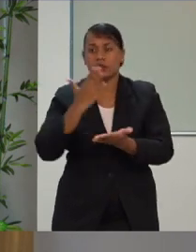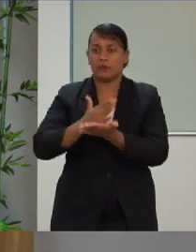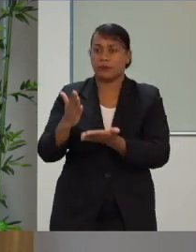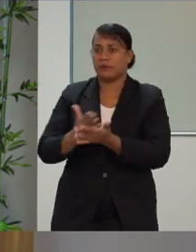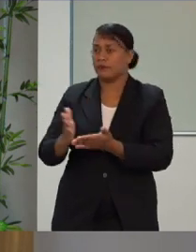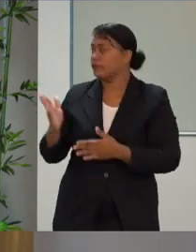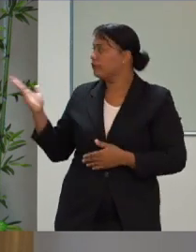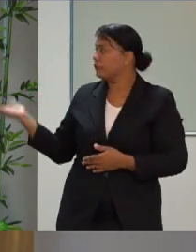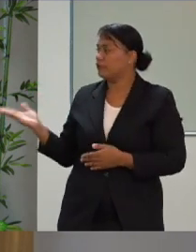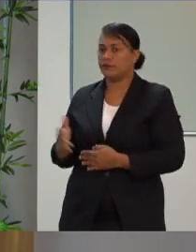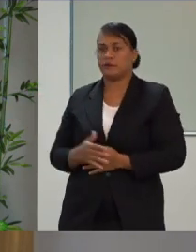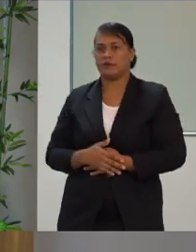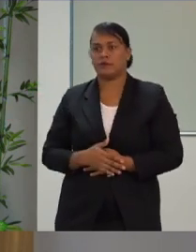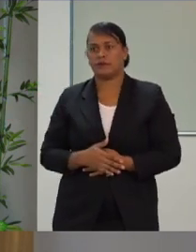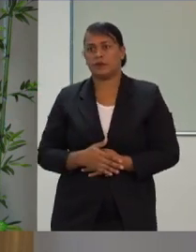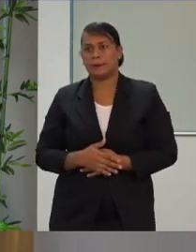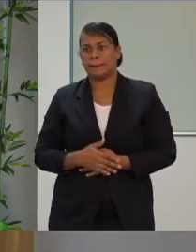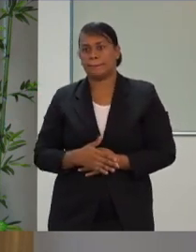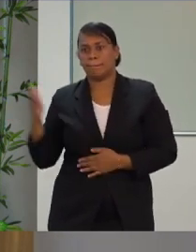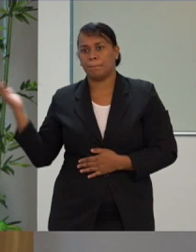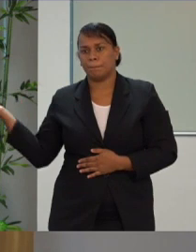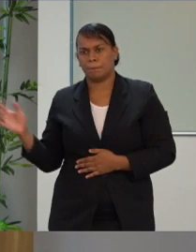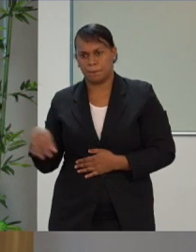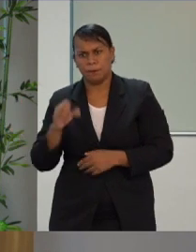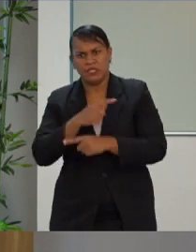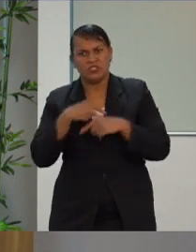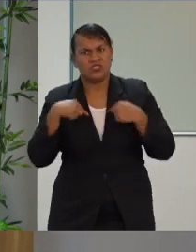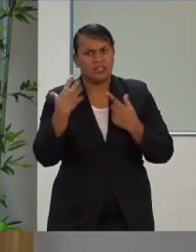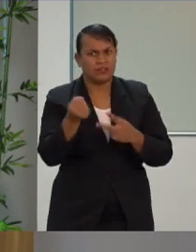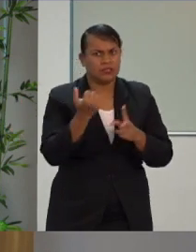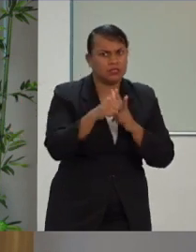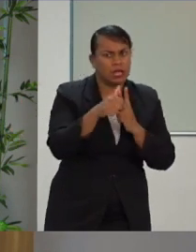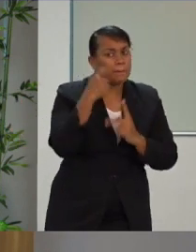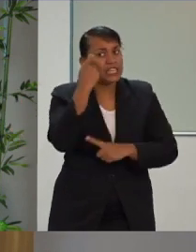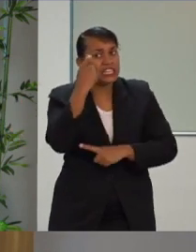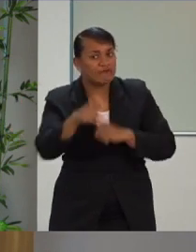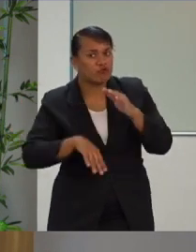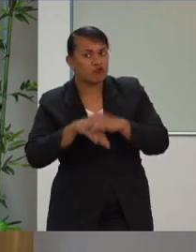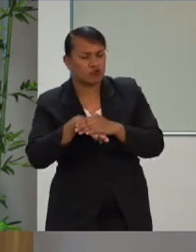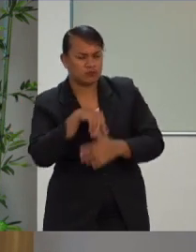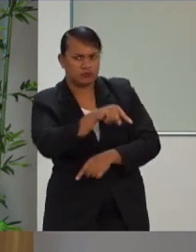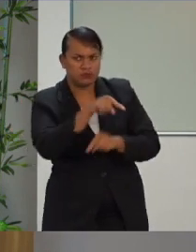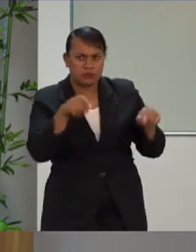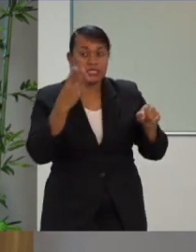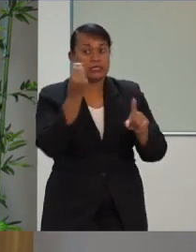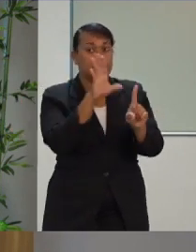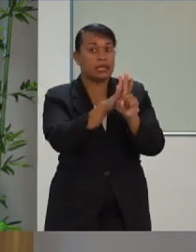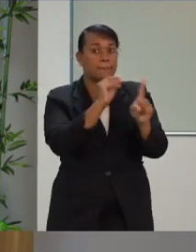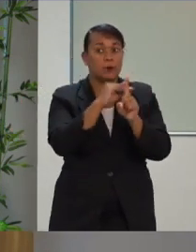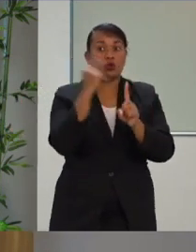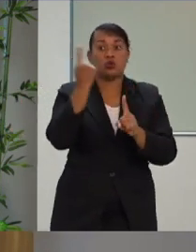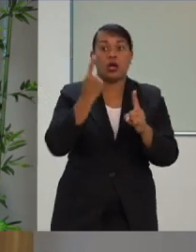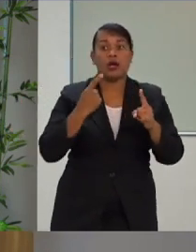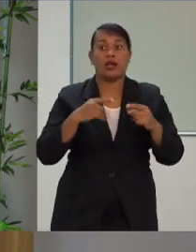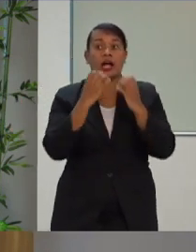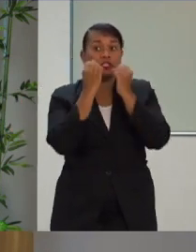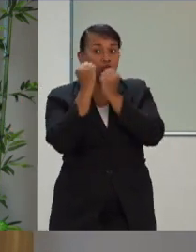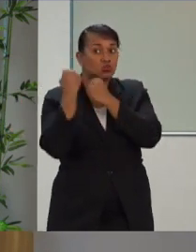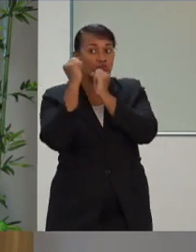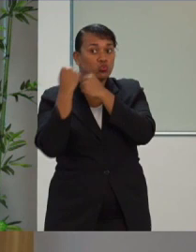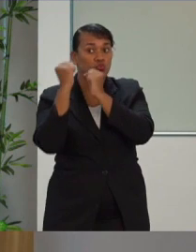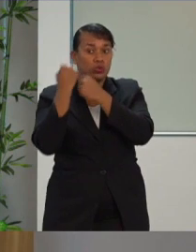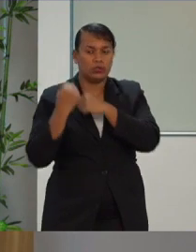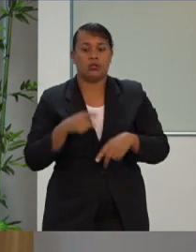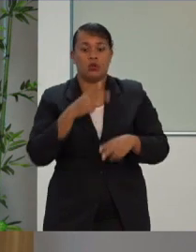We have to be also mindful. They are obviously, for example, sugarcane farmers. Some of them who